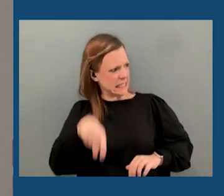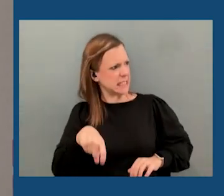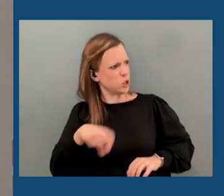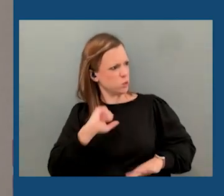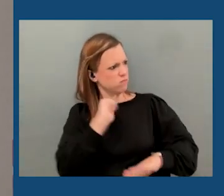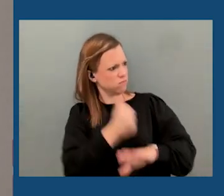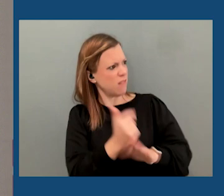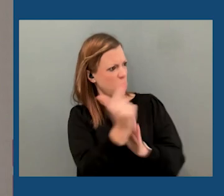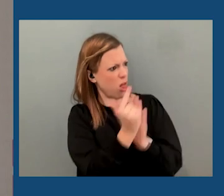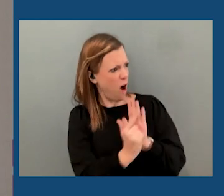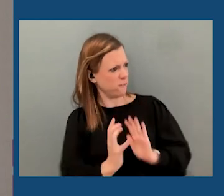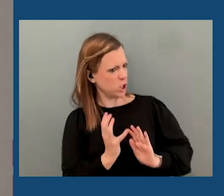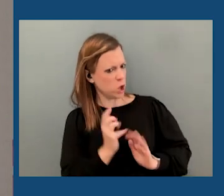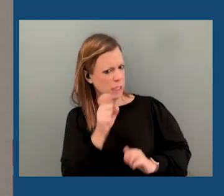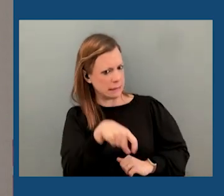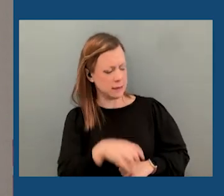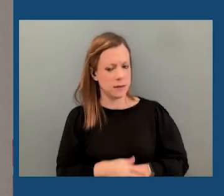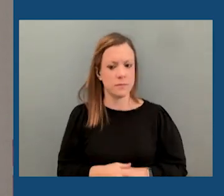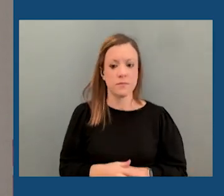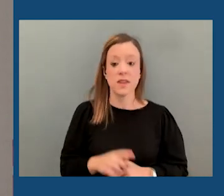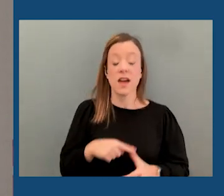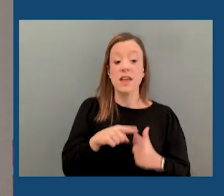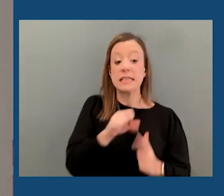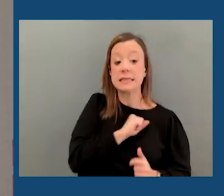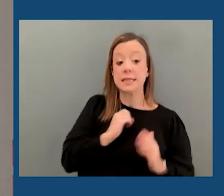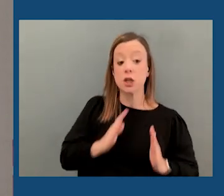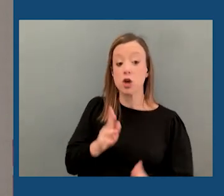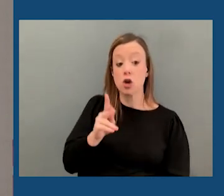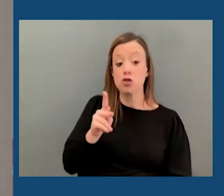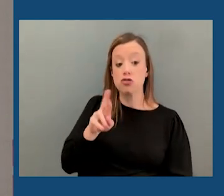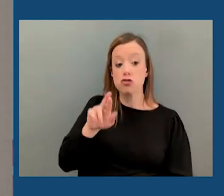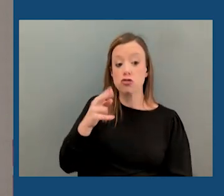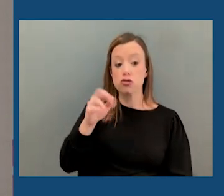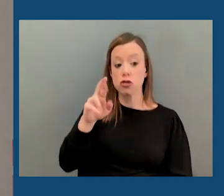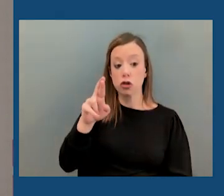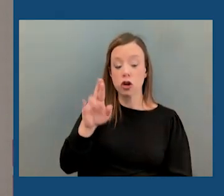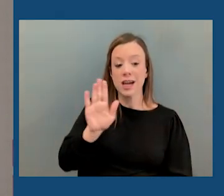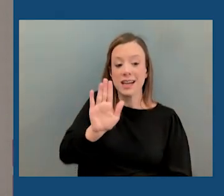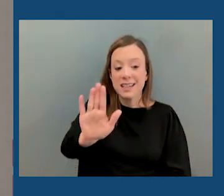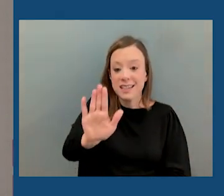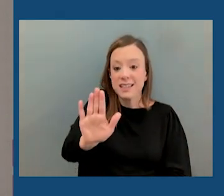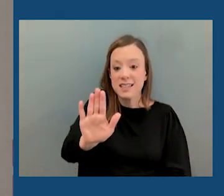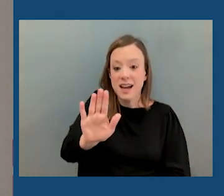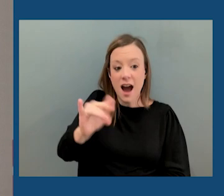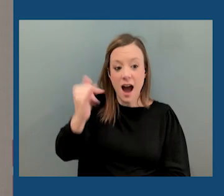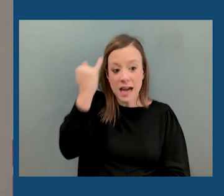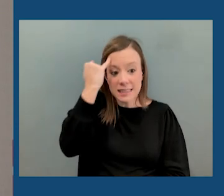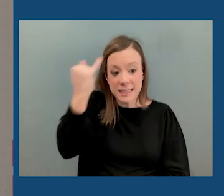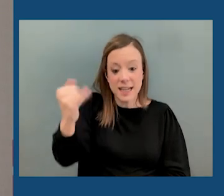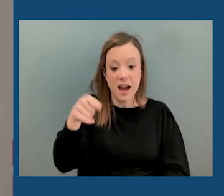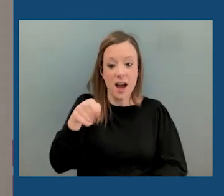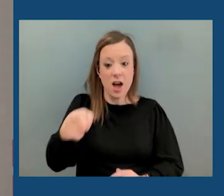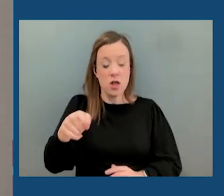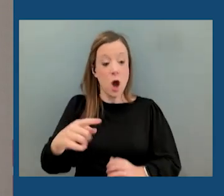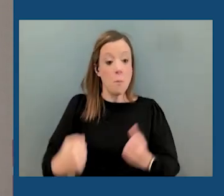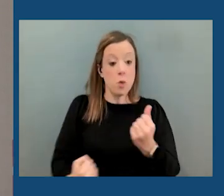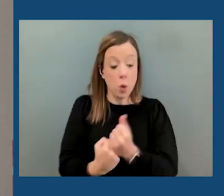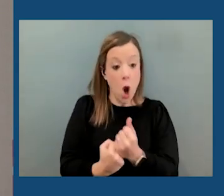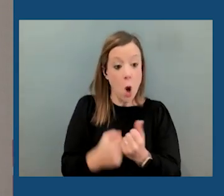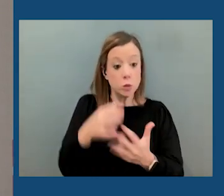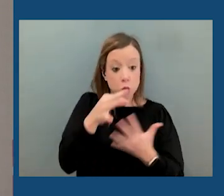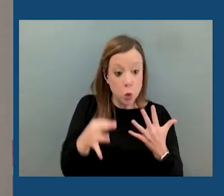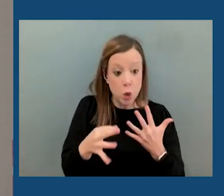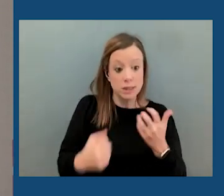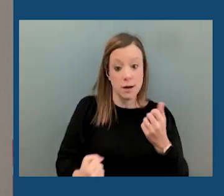started Senator Kruger's brainchild, the bipartisan pro-choice coalition here in the